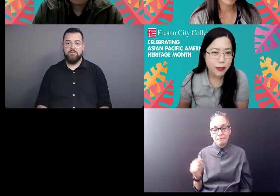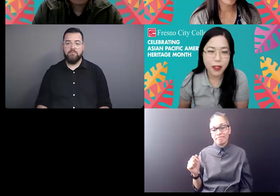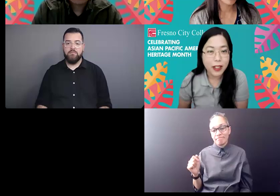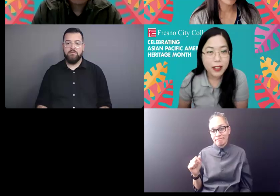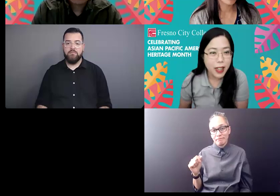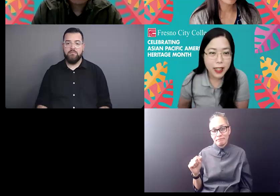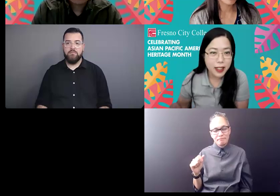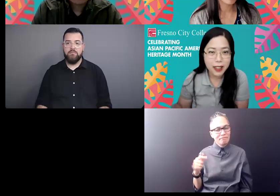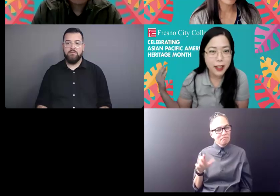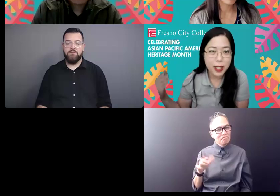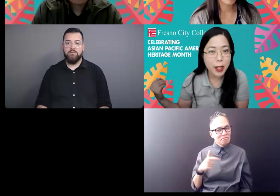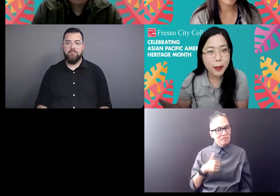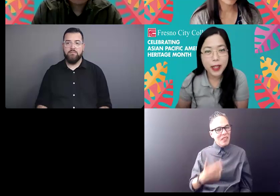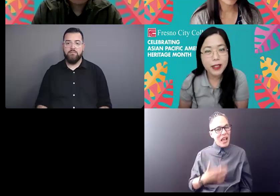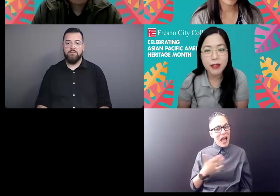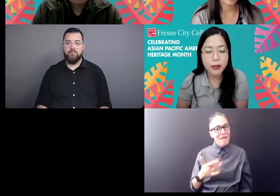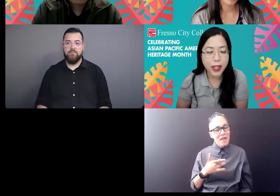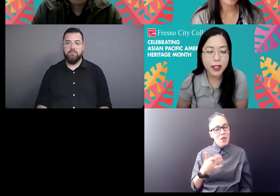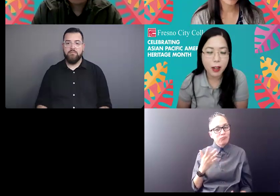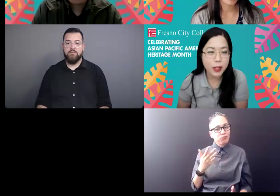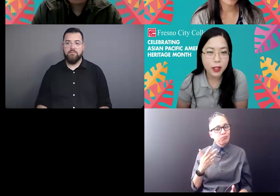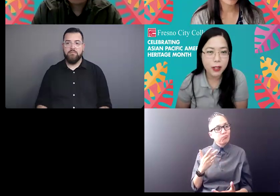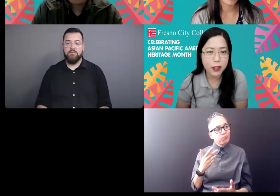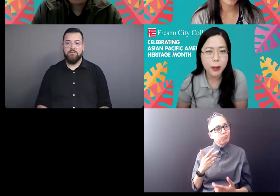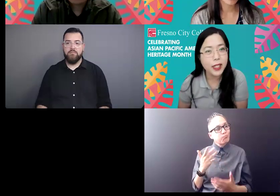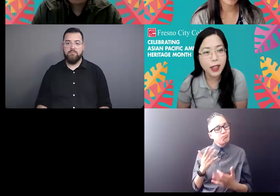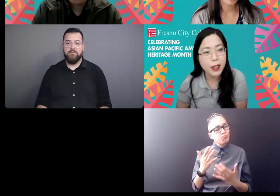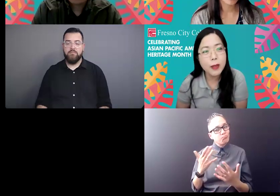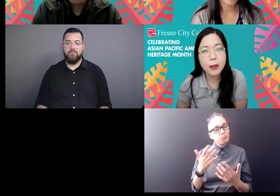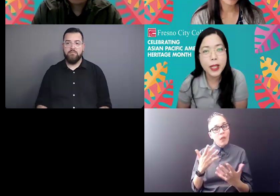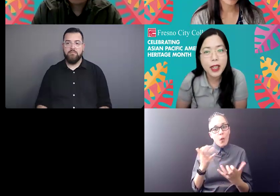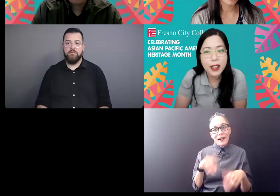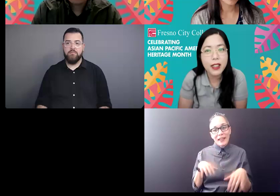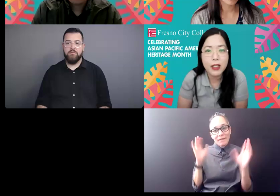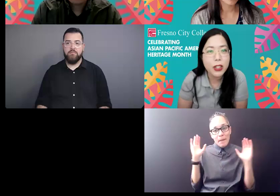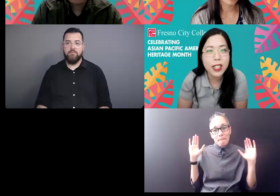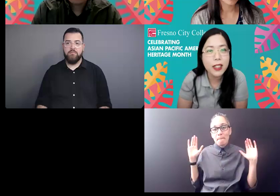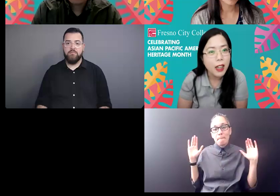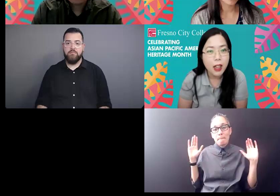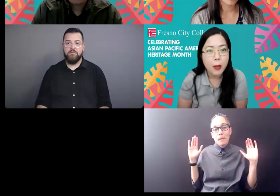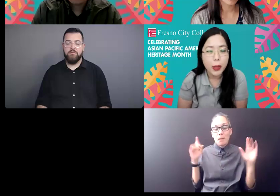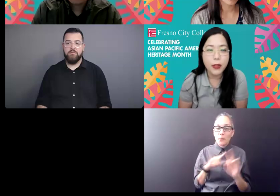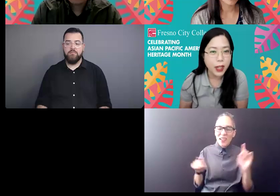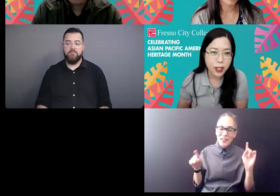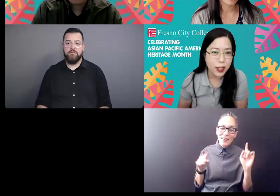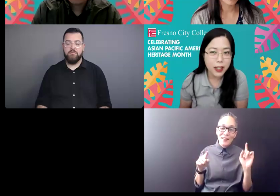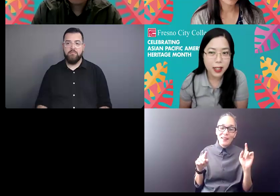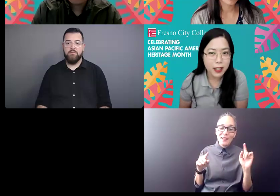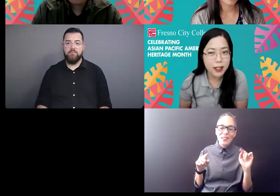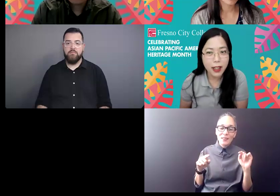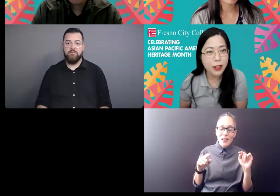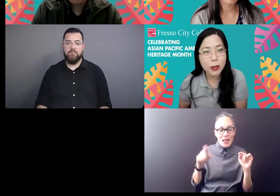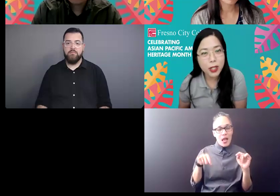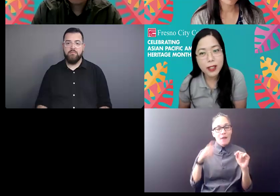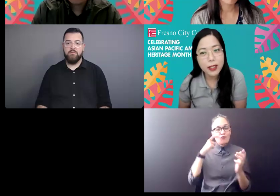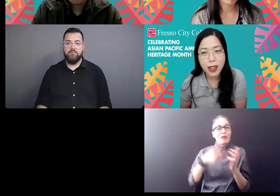I've felt like giving up and facing obstacles so many times, but I think learning perfection